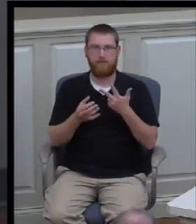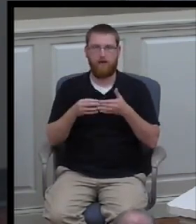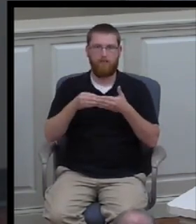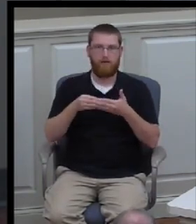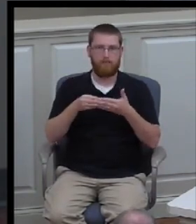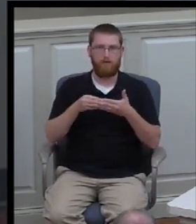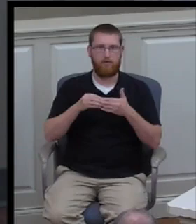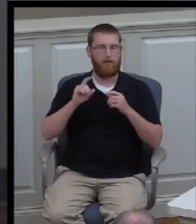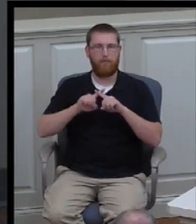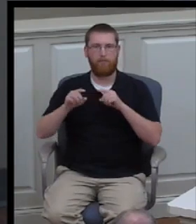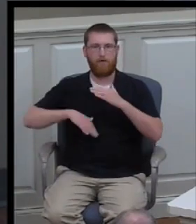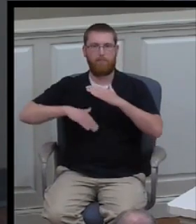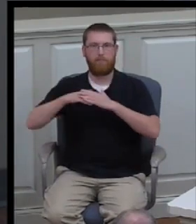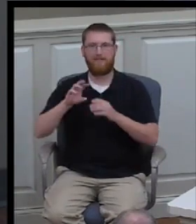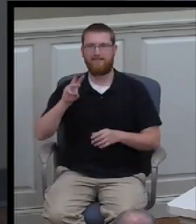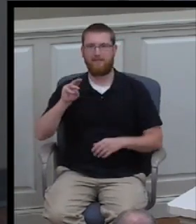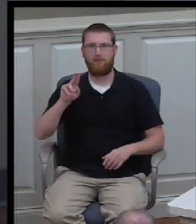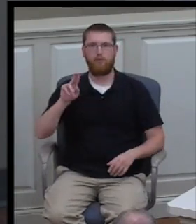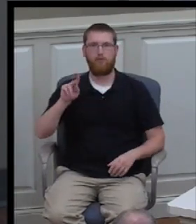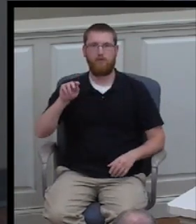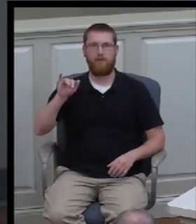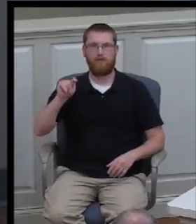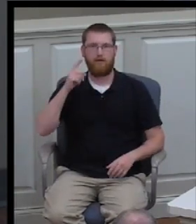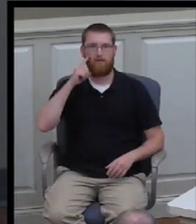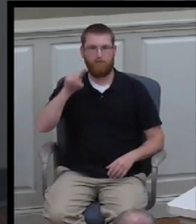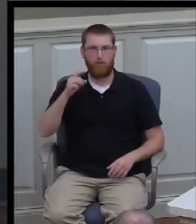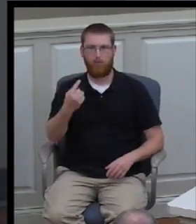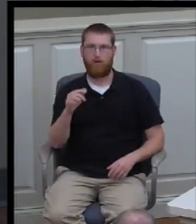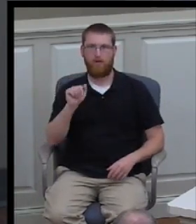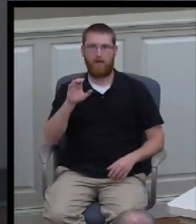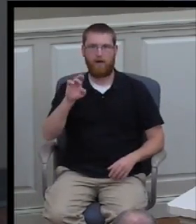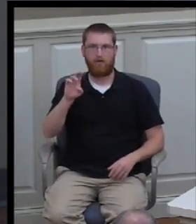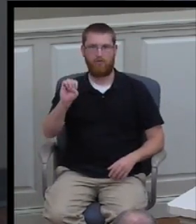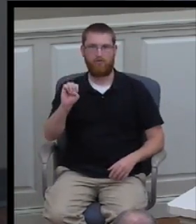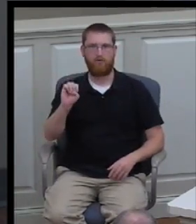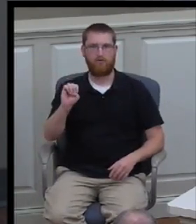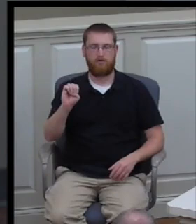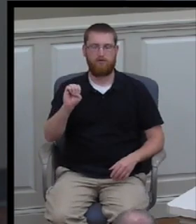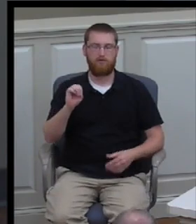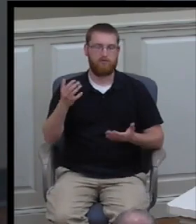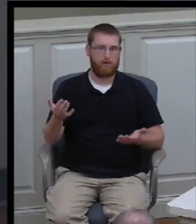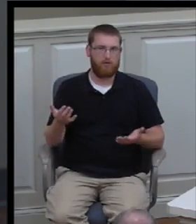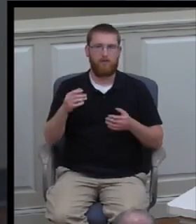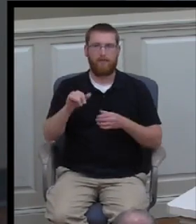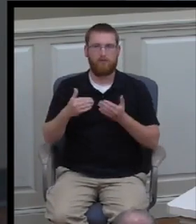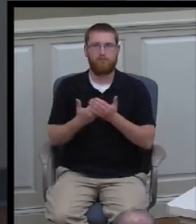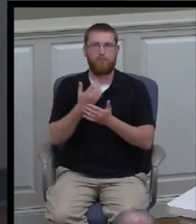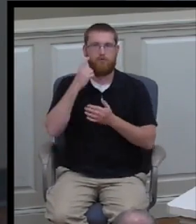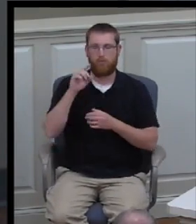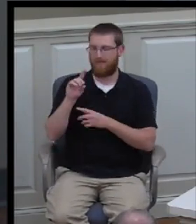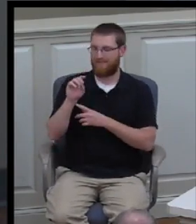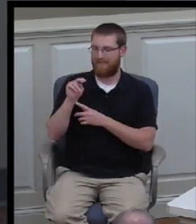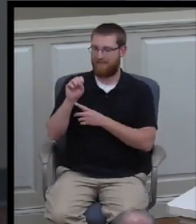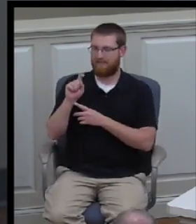a density cap of 16 units to the acre. That's new verbiage in the comprehensive plan as of last summer, where density-based land